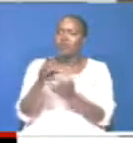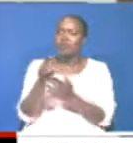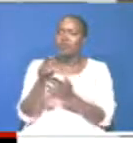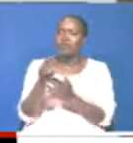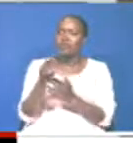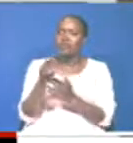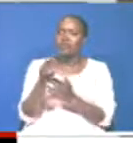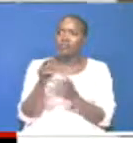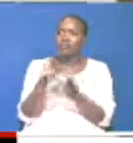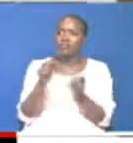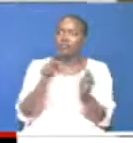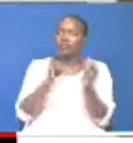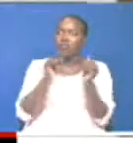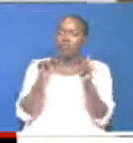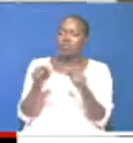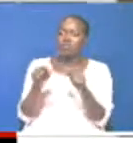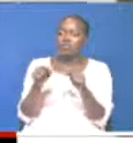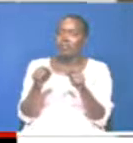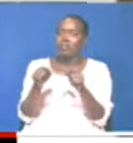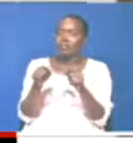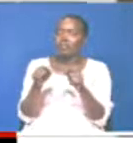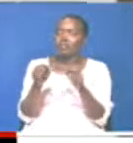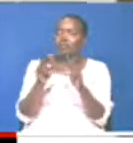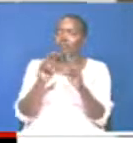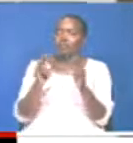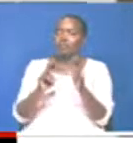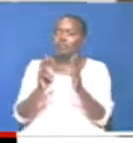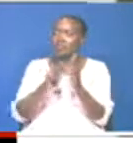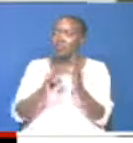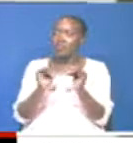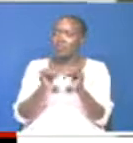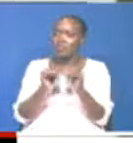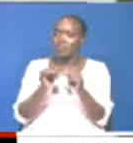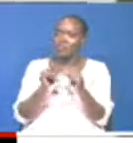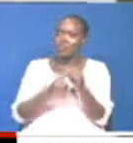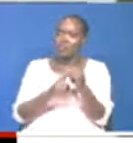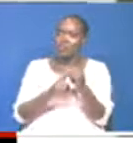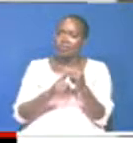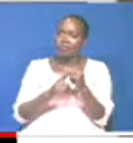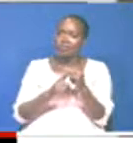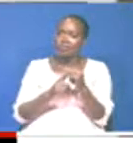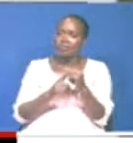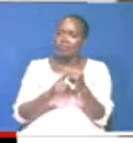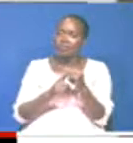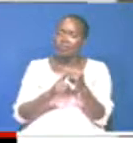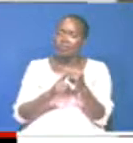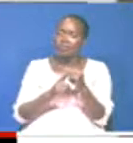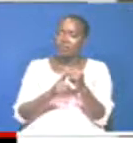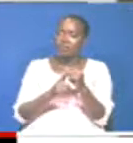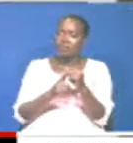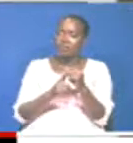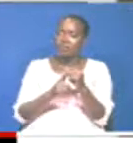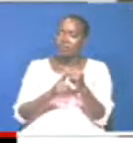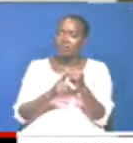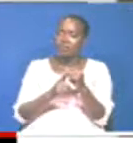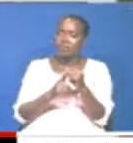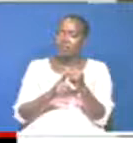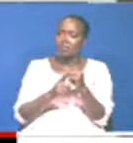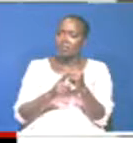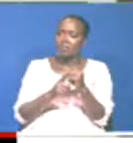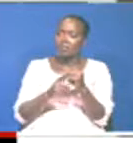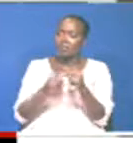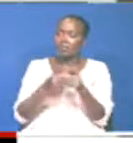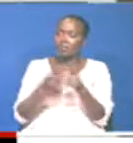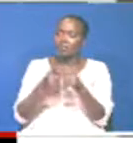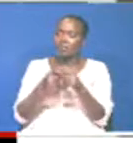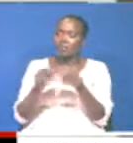I came, that is the time that we were reading news at 6. I was actually doing news in Kiswahili, Habari. Mm-hmm. And then, of course, you do